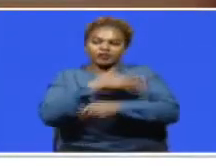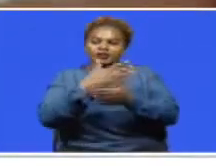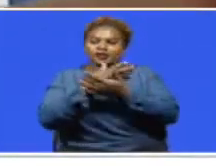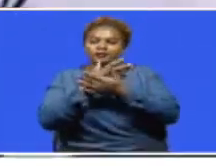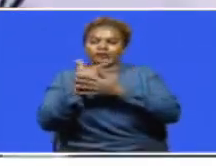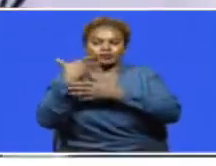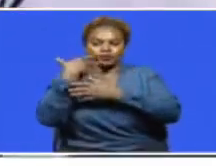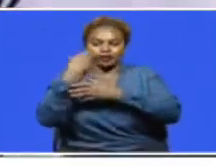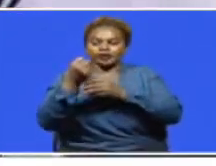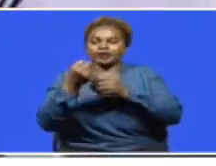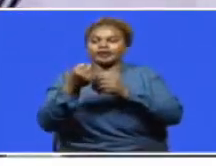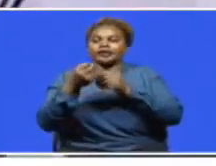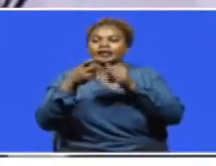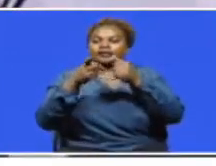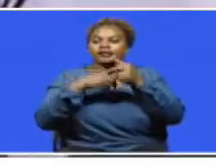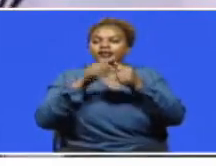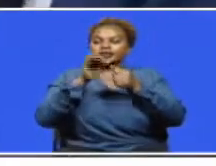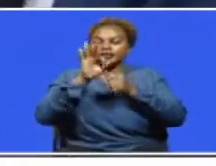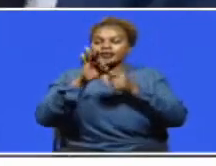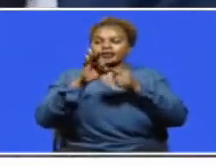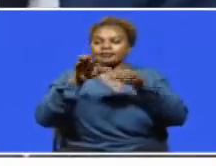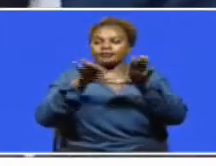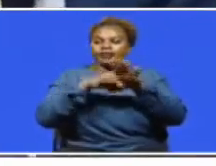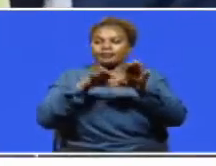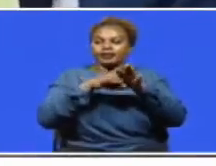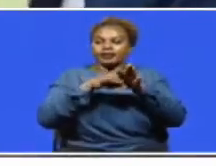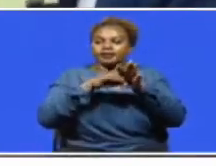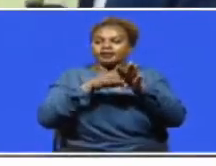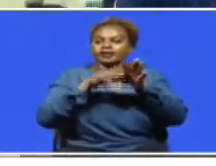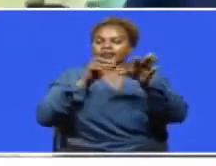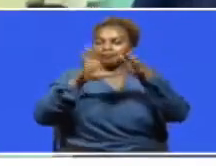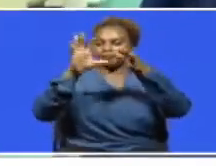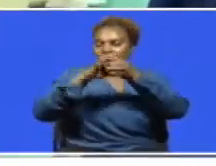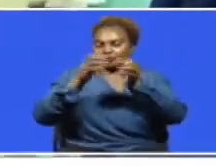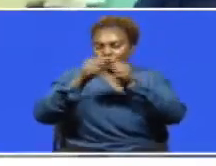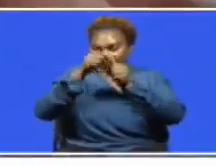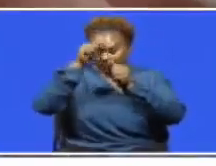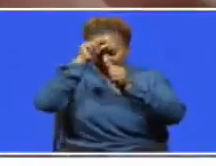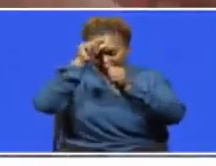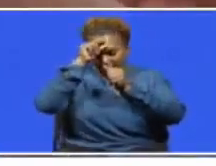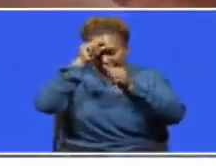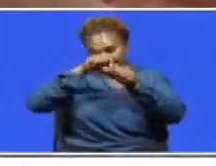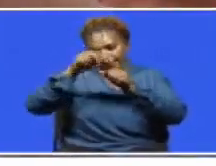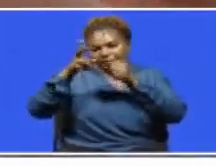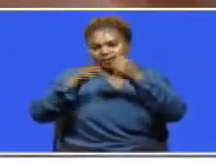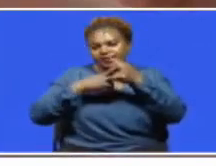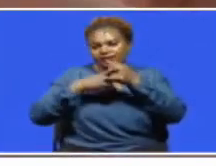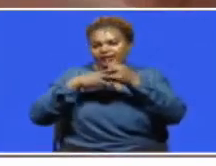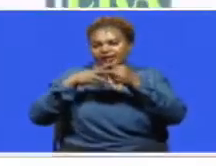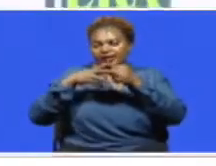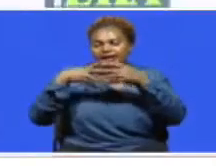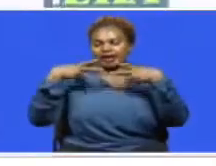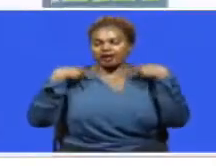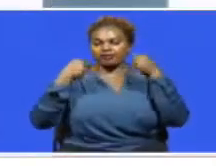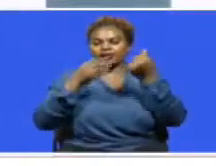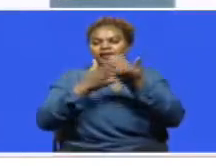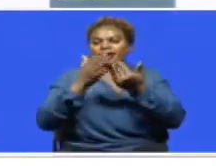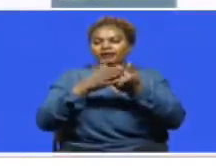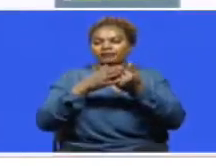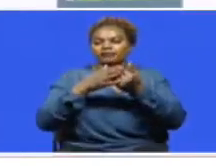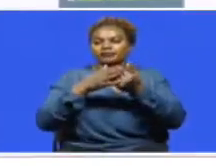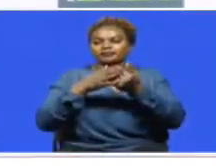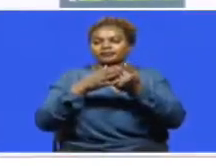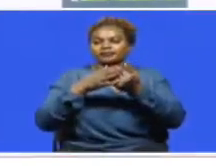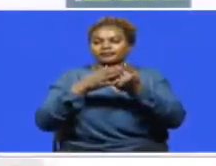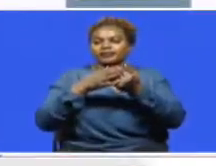some 263 members. The partnership with government brings together at least 7 healthcare facilities. Vaccines are